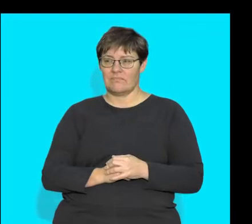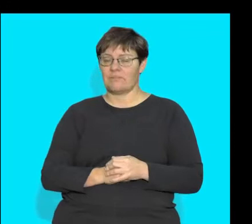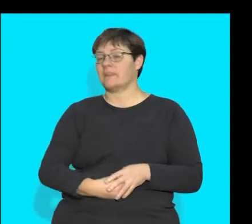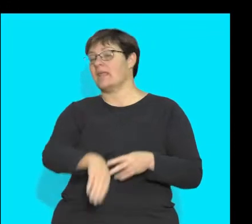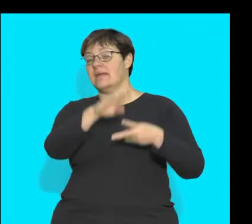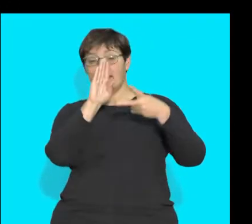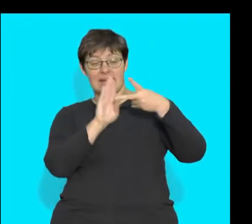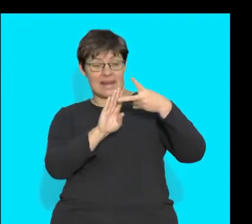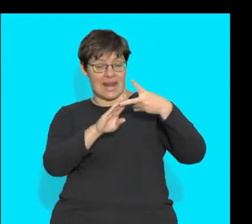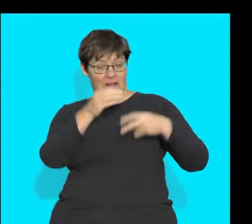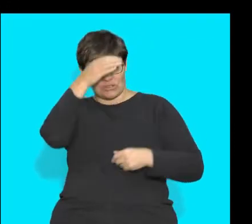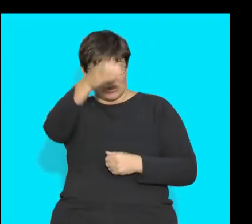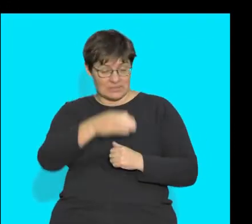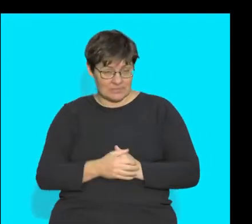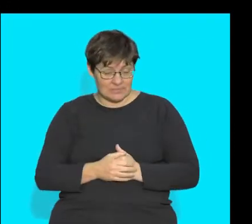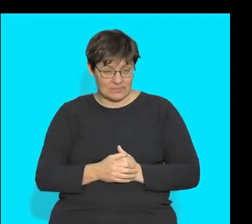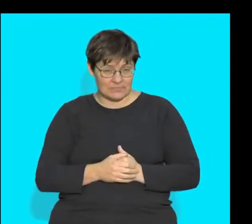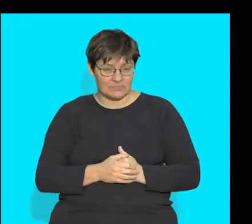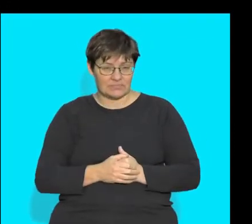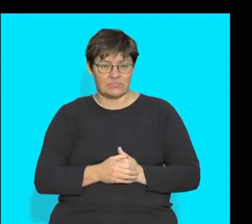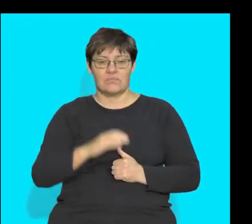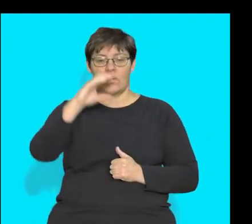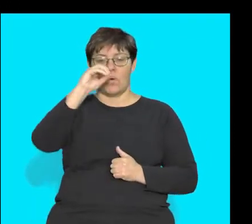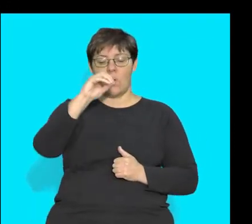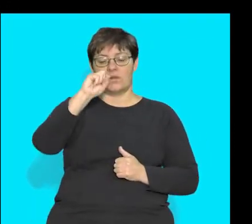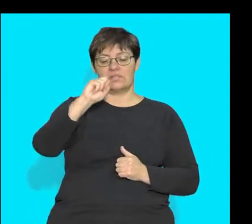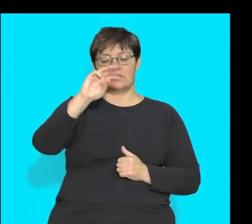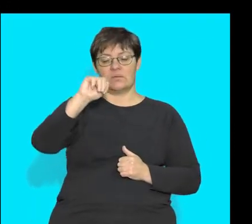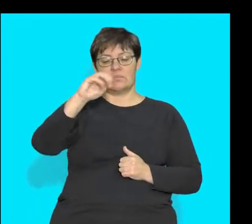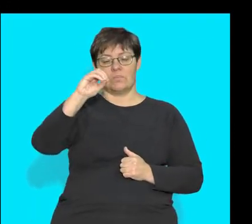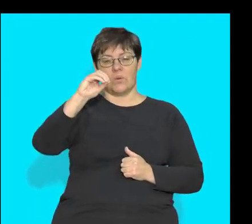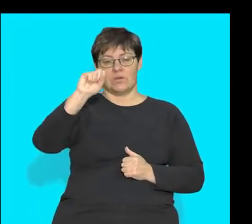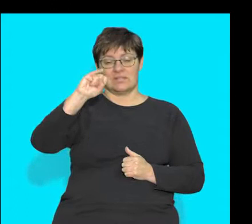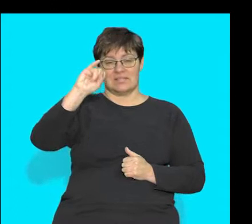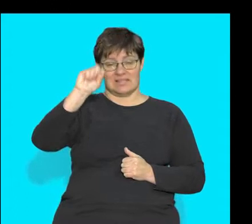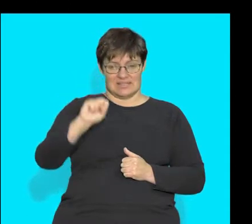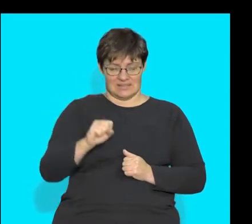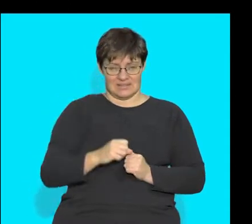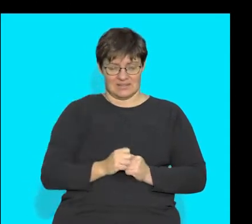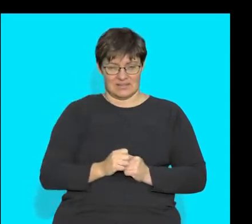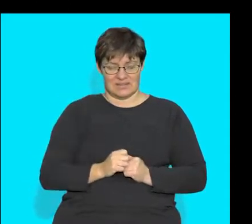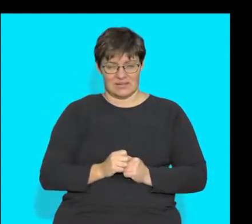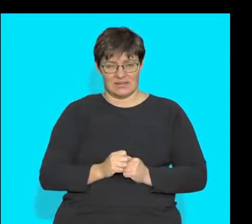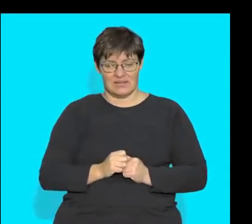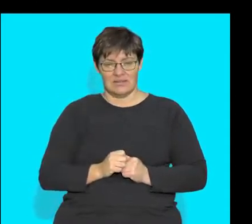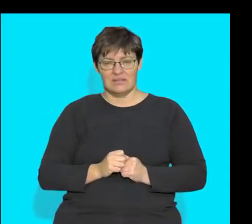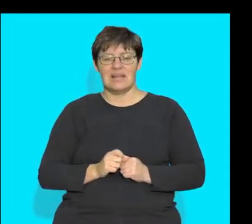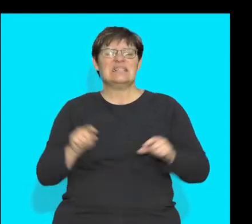The next concept, all right, is osmosis. Now we follow the same, all right, the